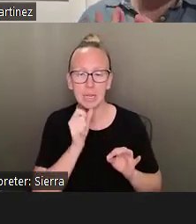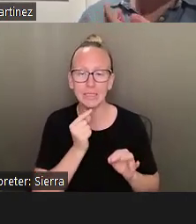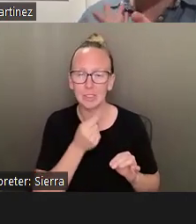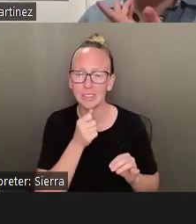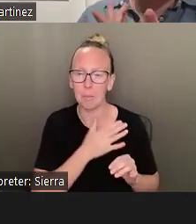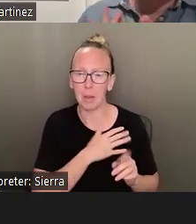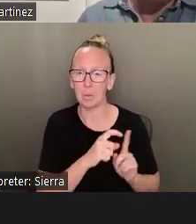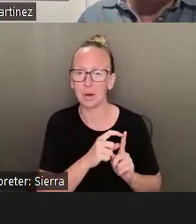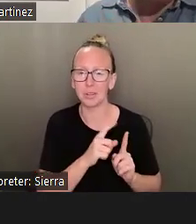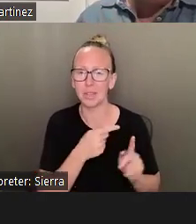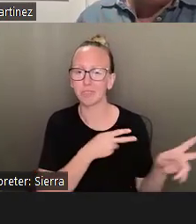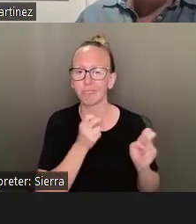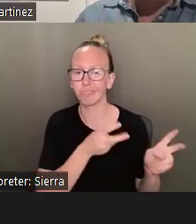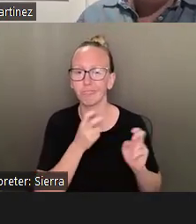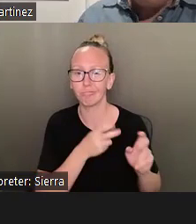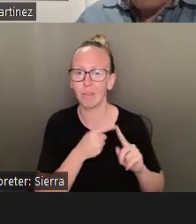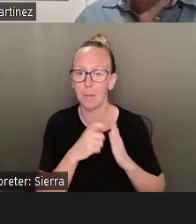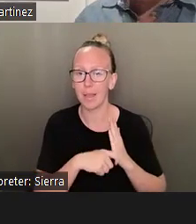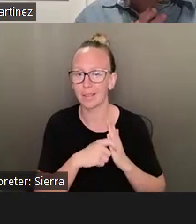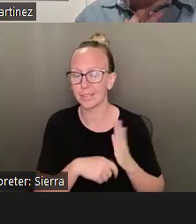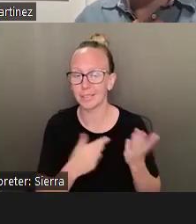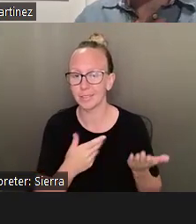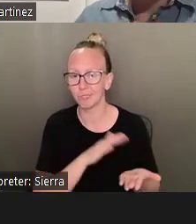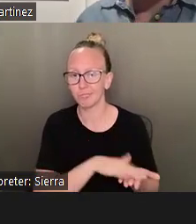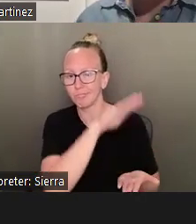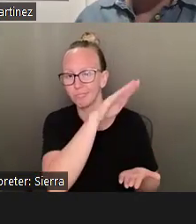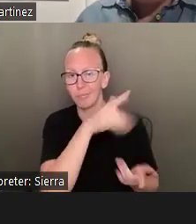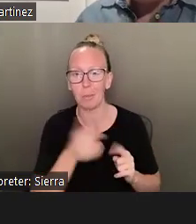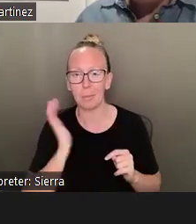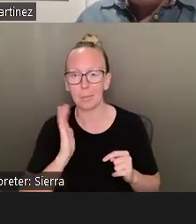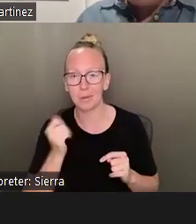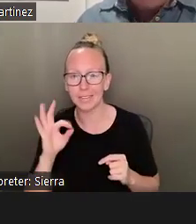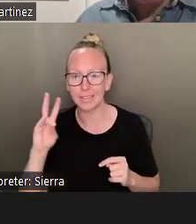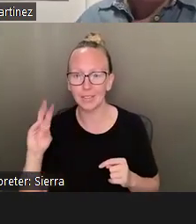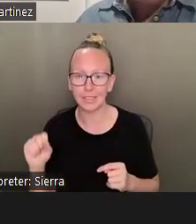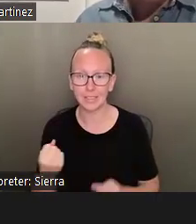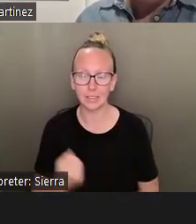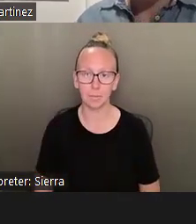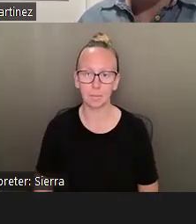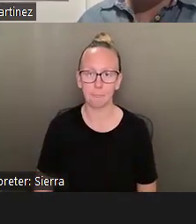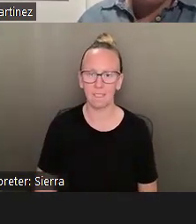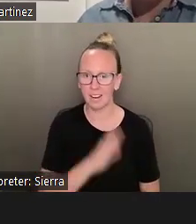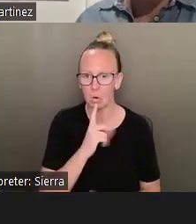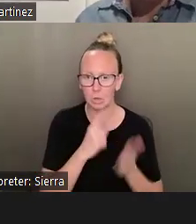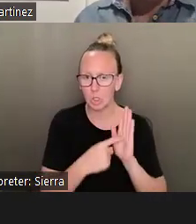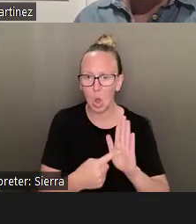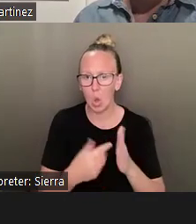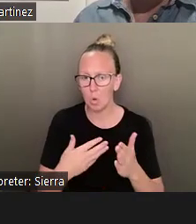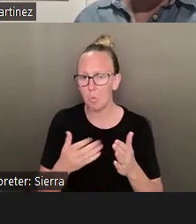my words, right? They're coming from this pile of 1970s magazines. I'm never going to show these to anybody. It doesn't